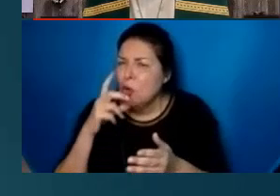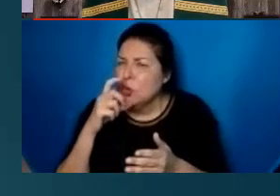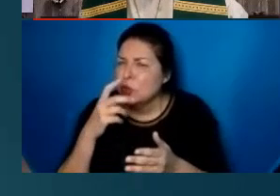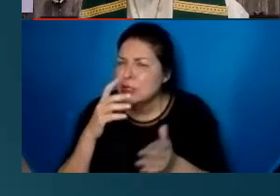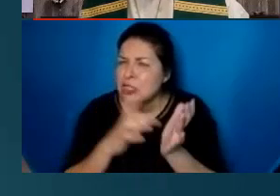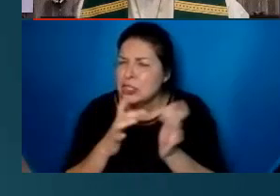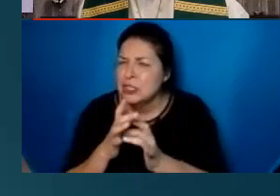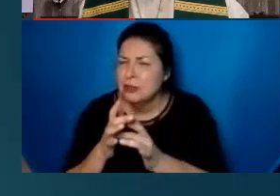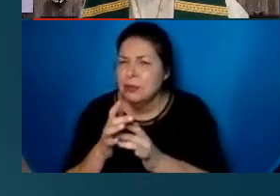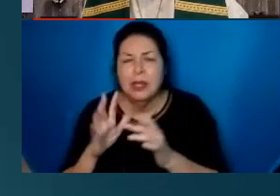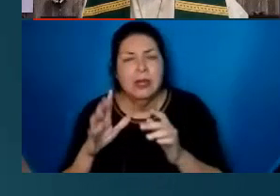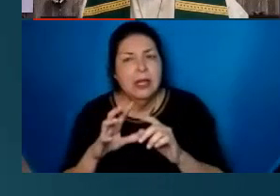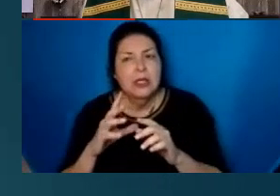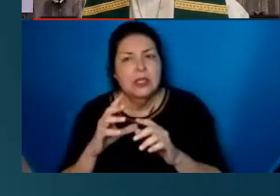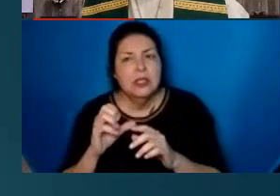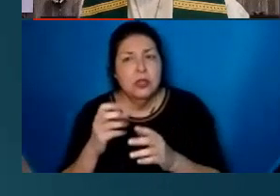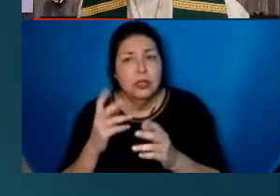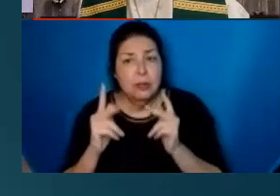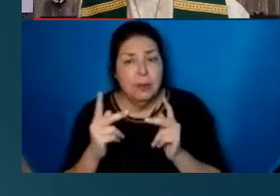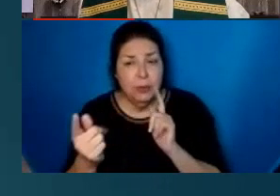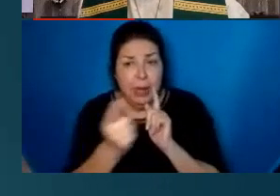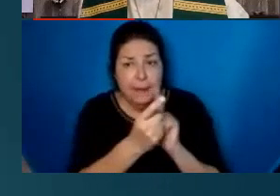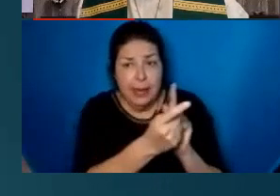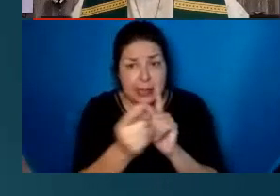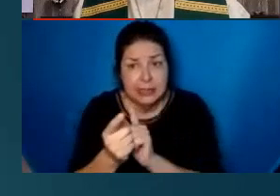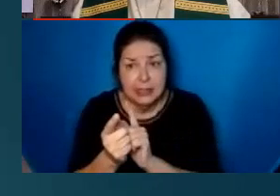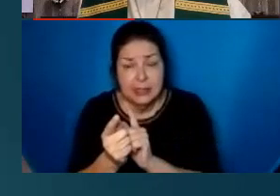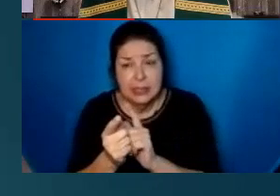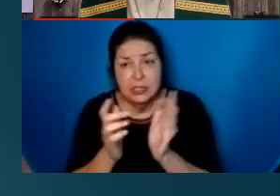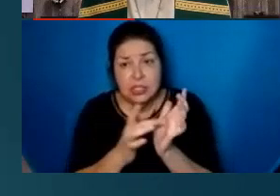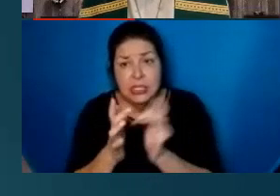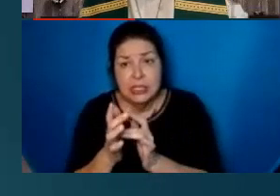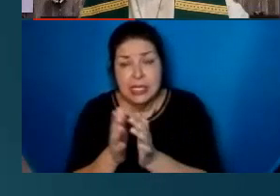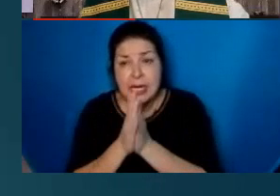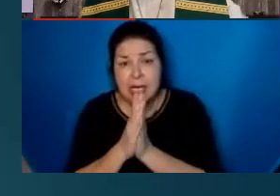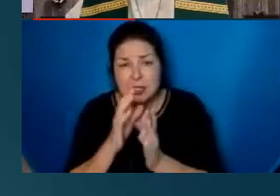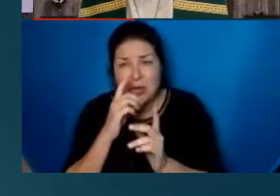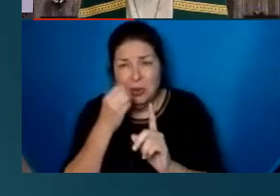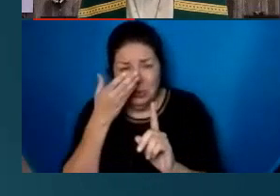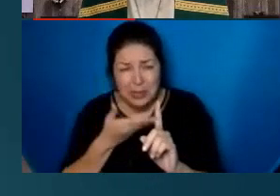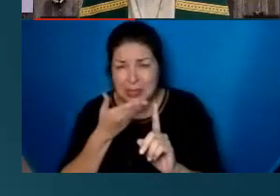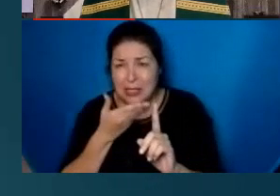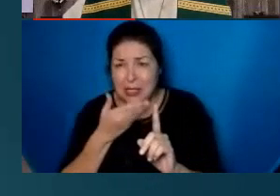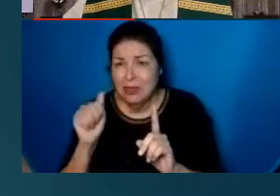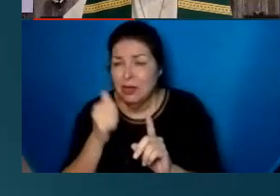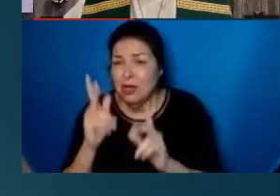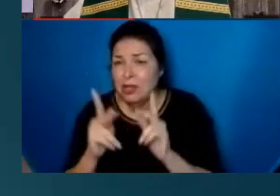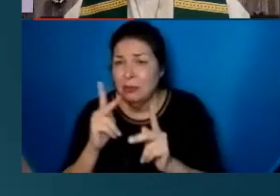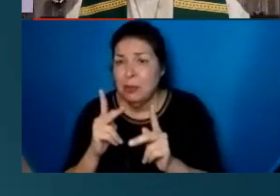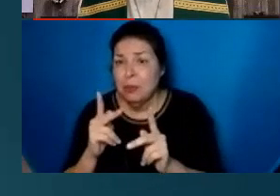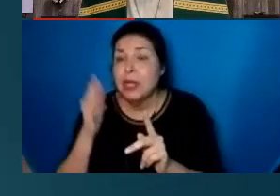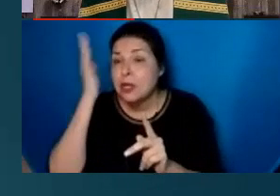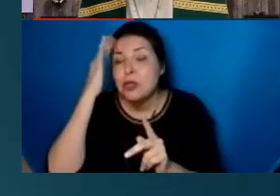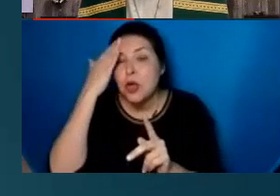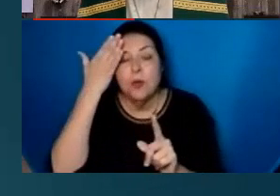beings who encountered Jesus and asked, "Who is this guy?" there are others in the gospel, according to Mark, who knew